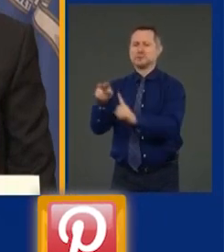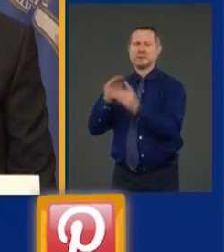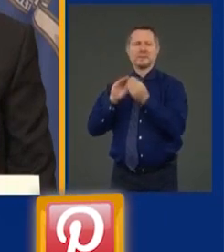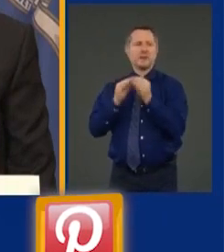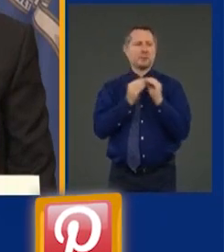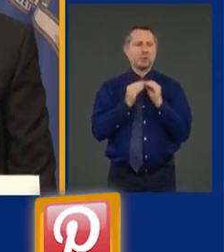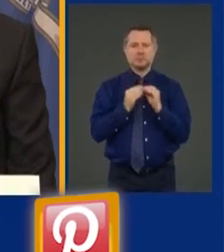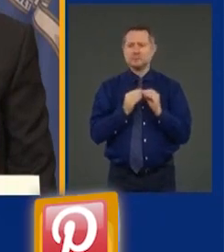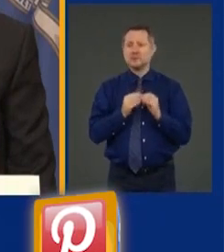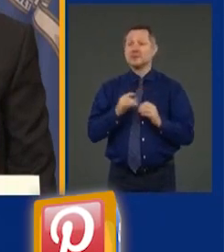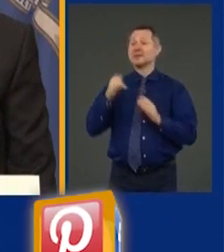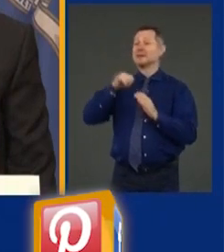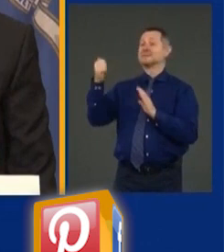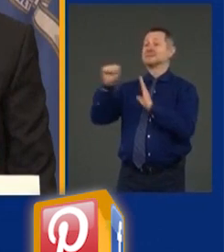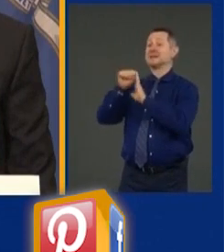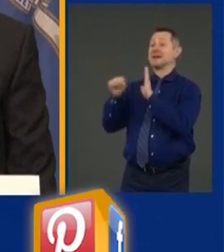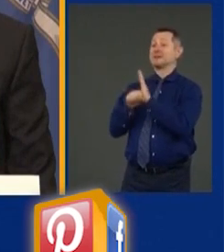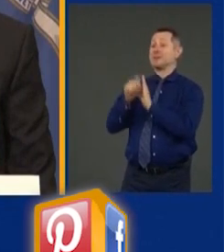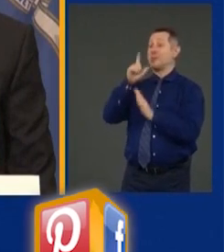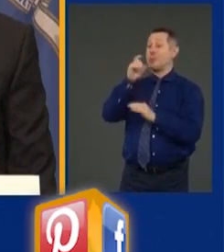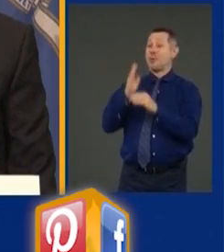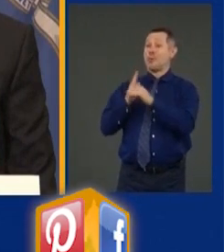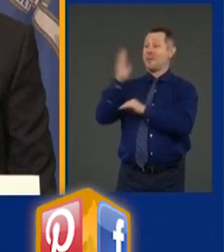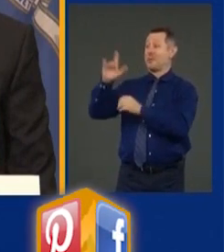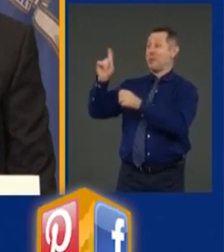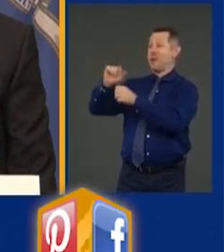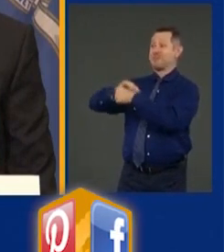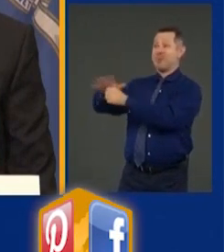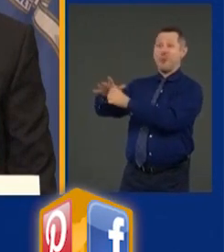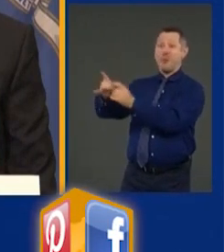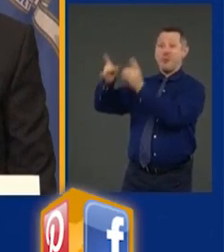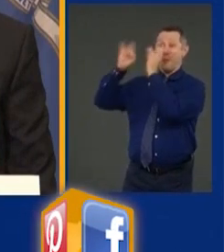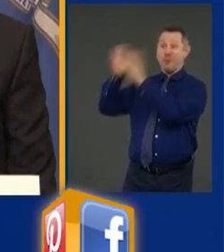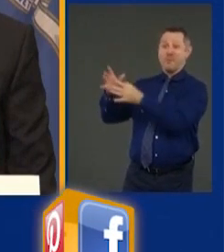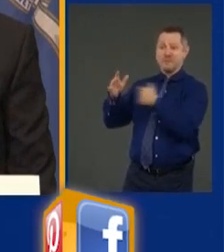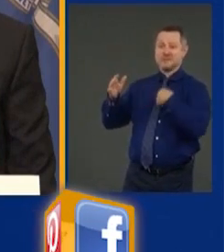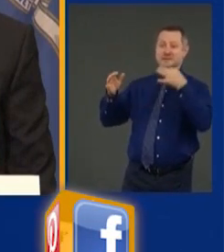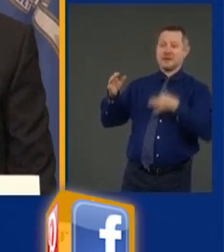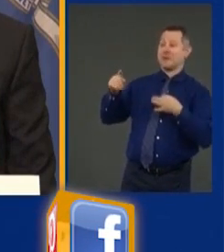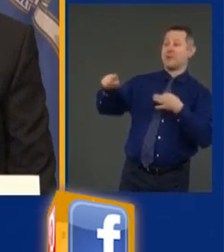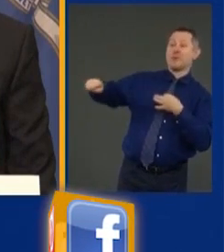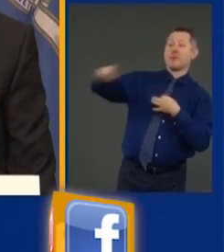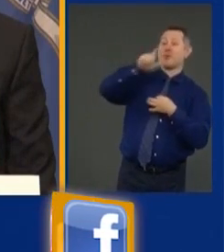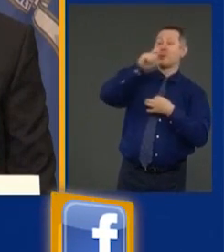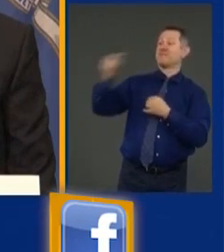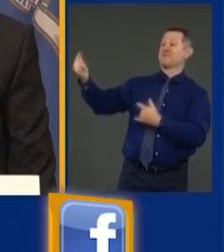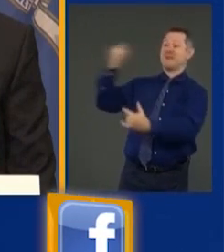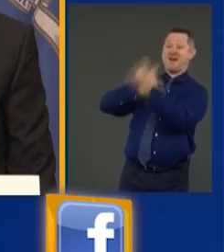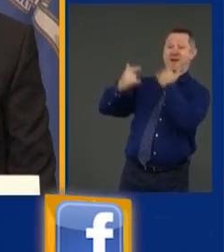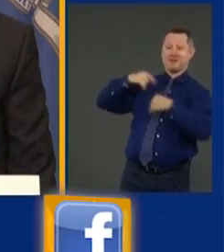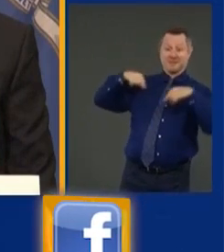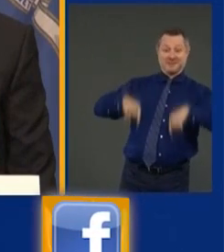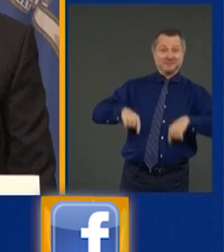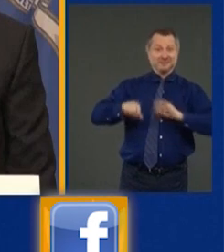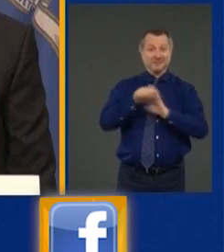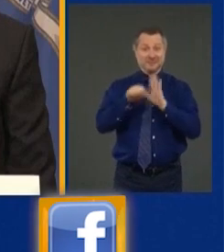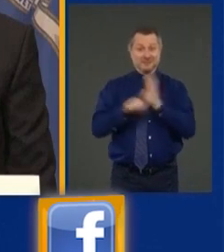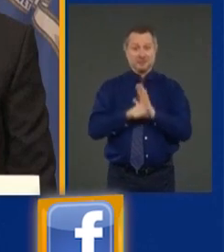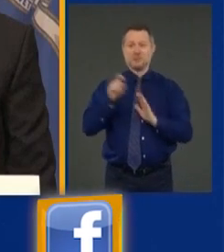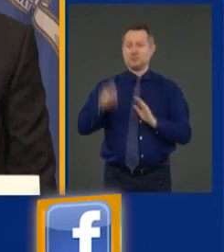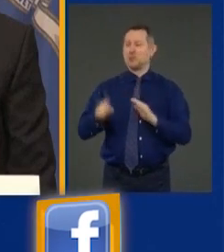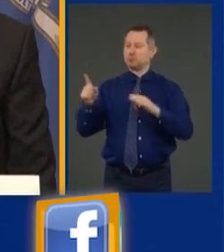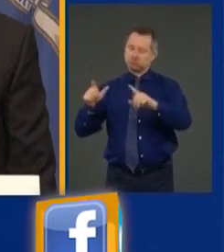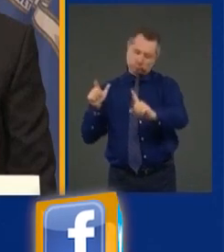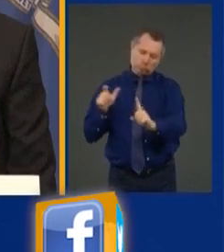that goes over that infection rate, that state will be subject to the quarantine. It's only for